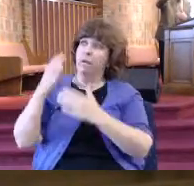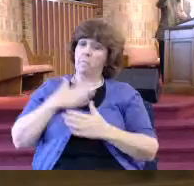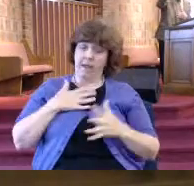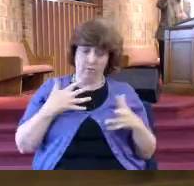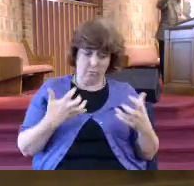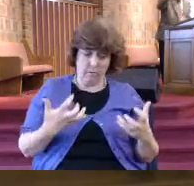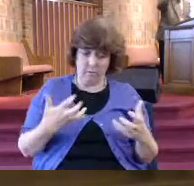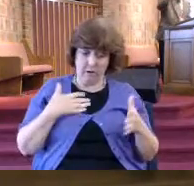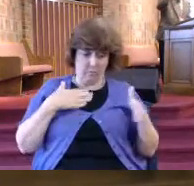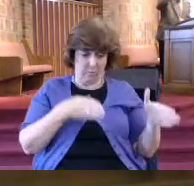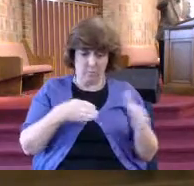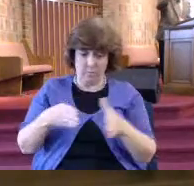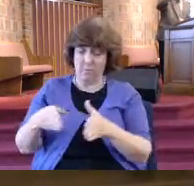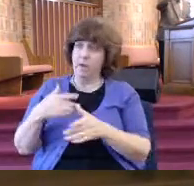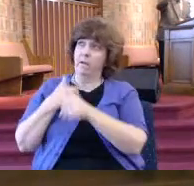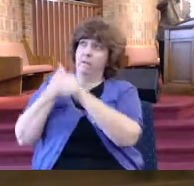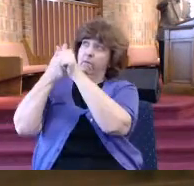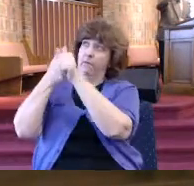Christ is Lord.